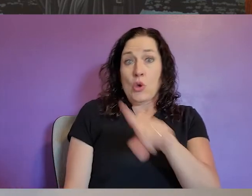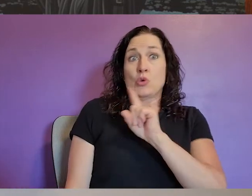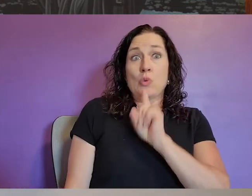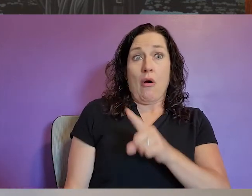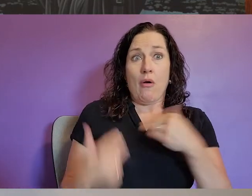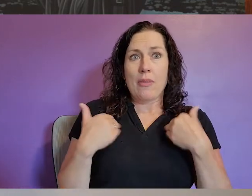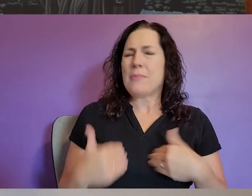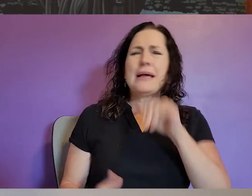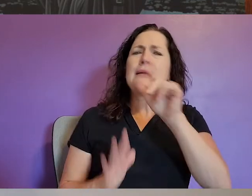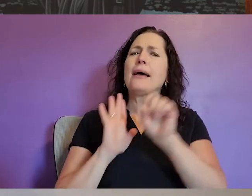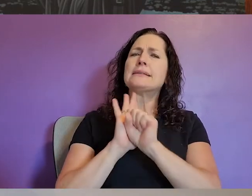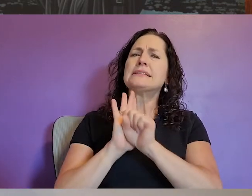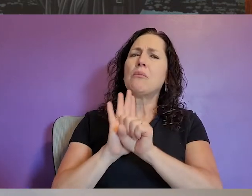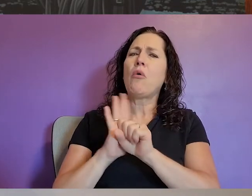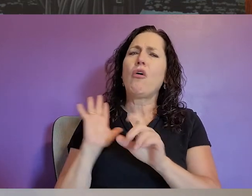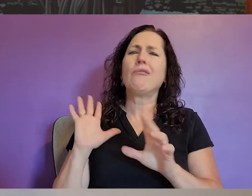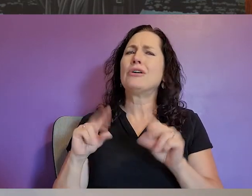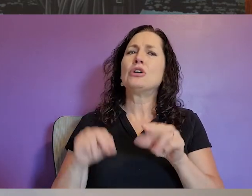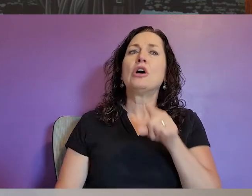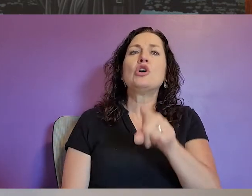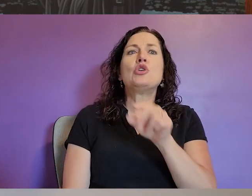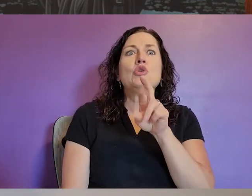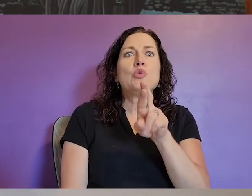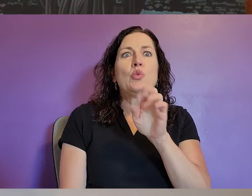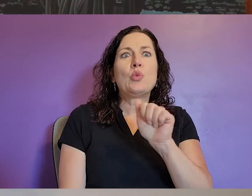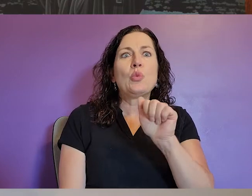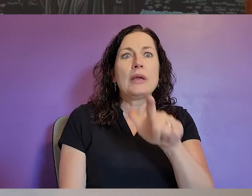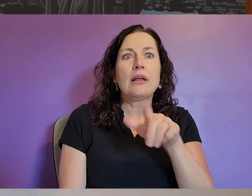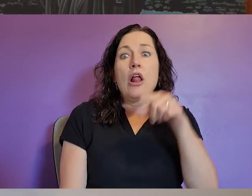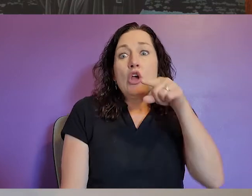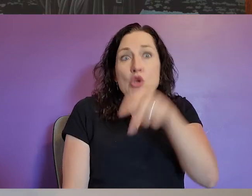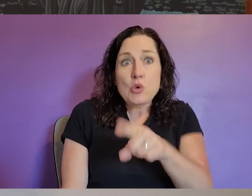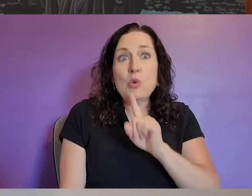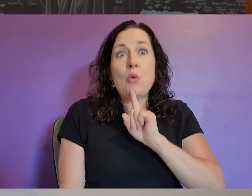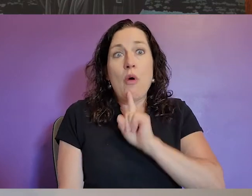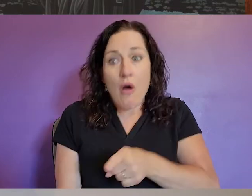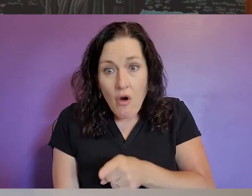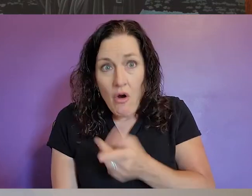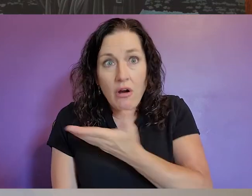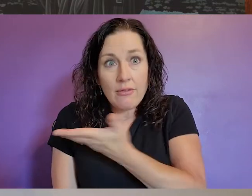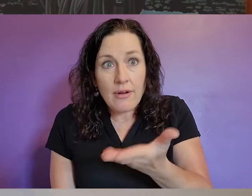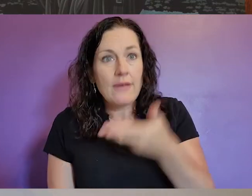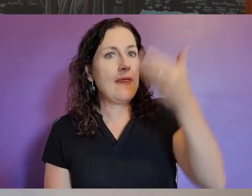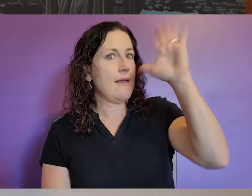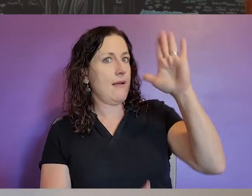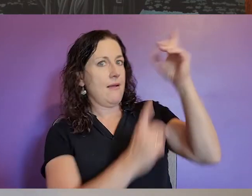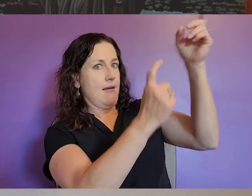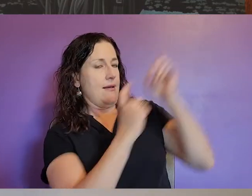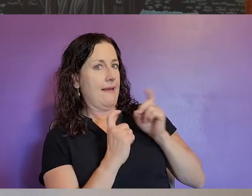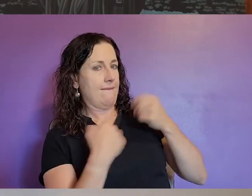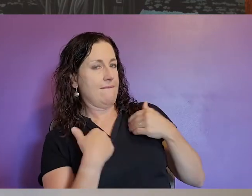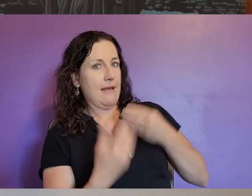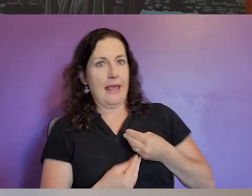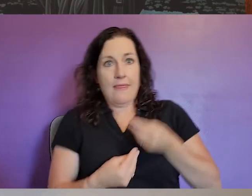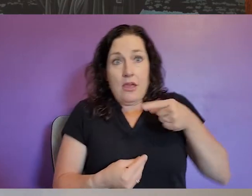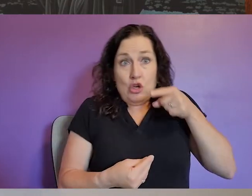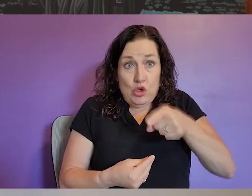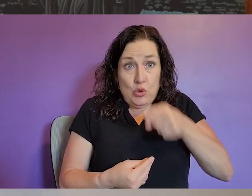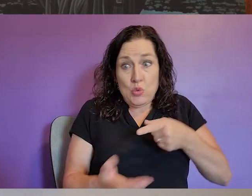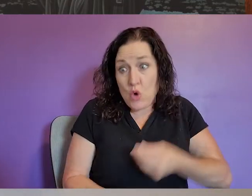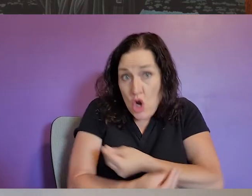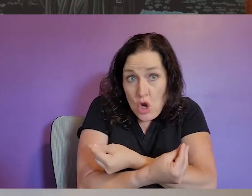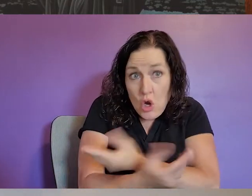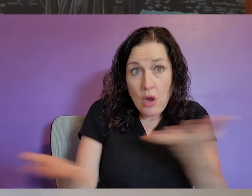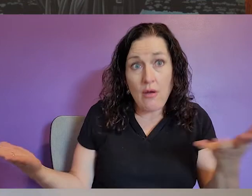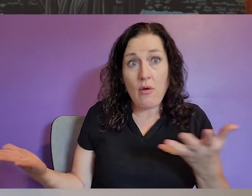you are the body. You are not a symbol. You are a reality offered by God